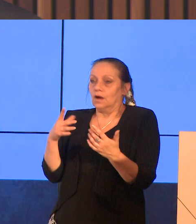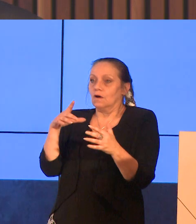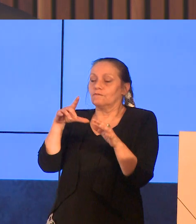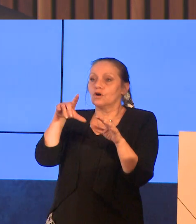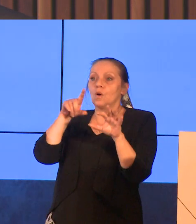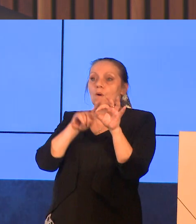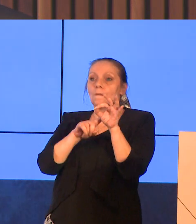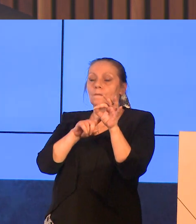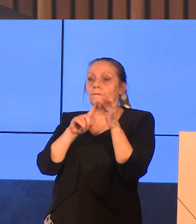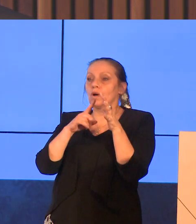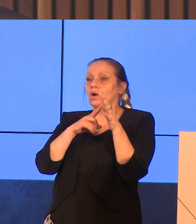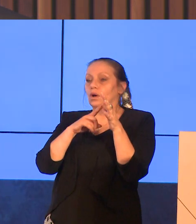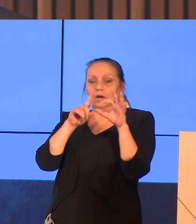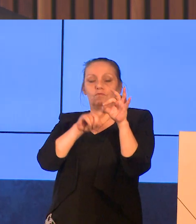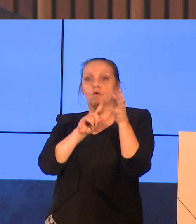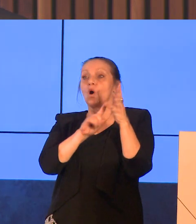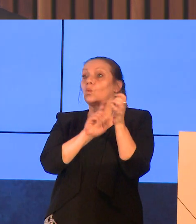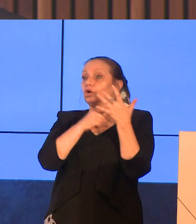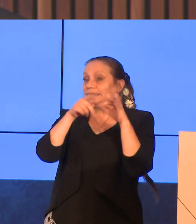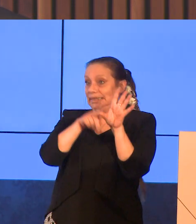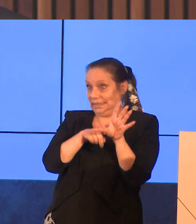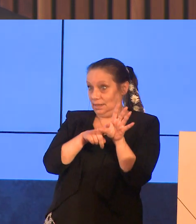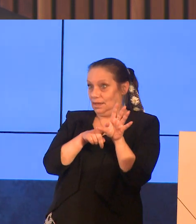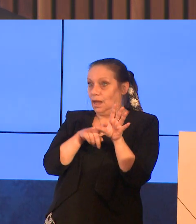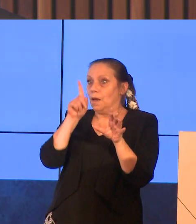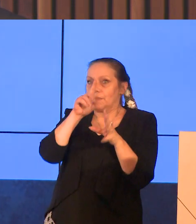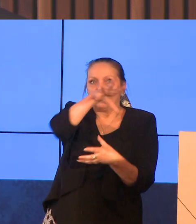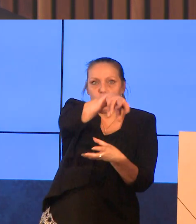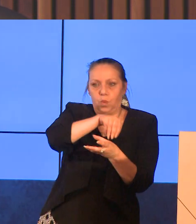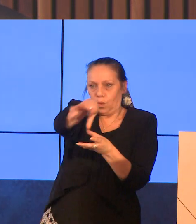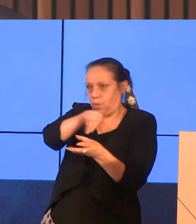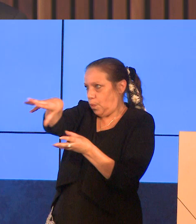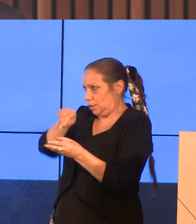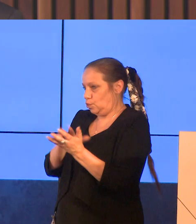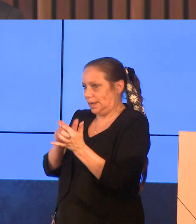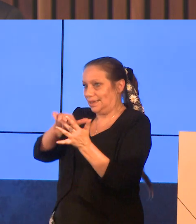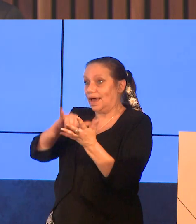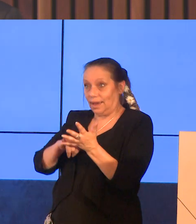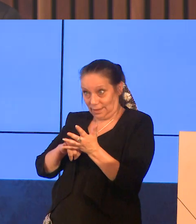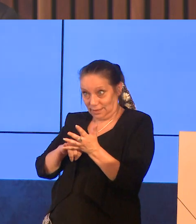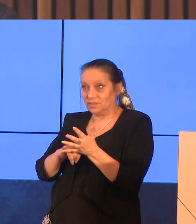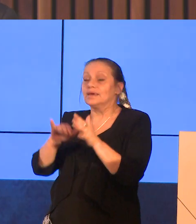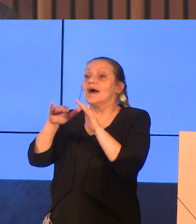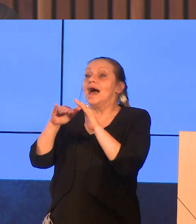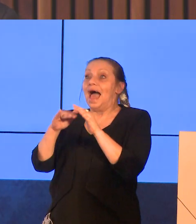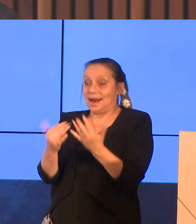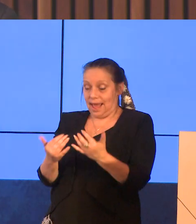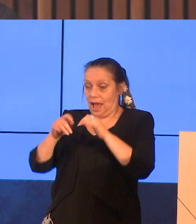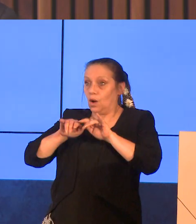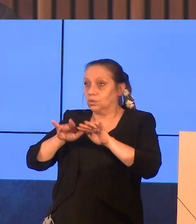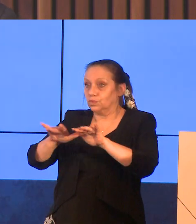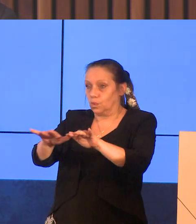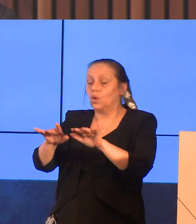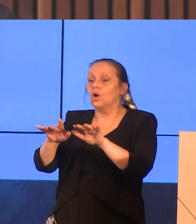quantity, bringing people into the NDIS, to a new phase where both quantity and